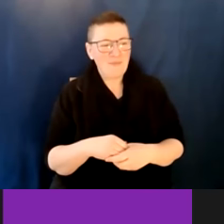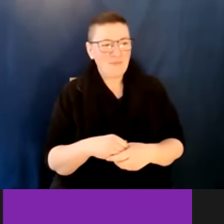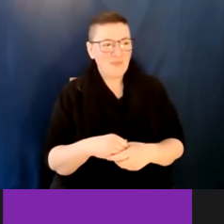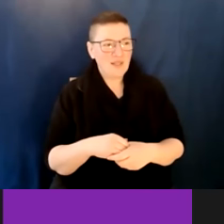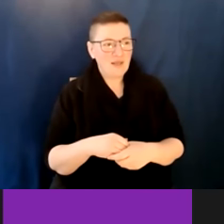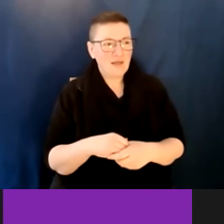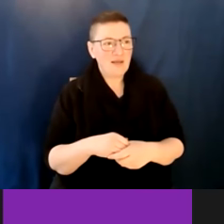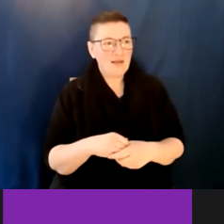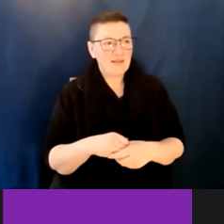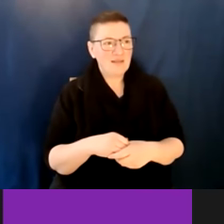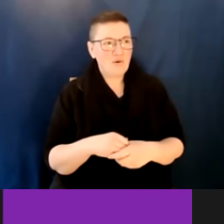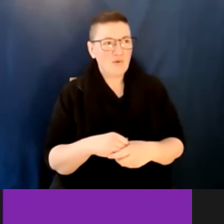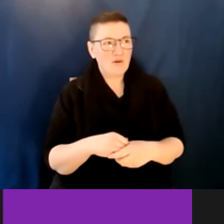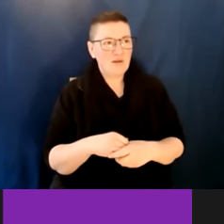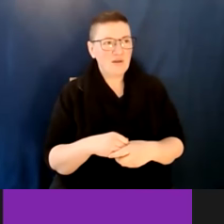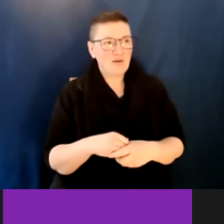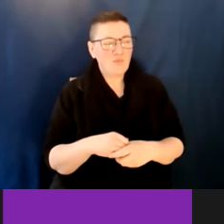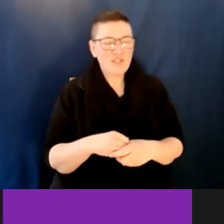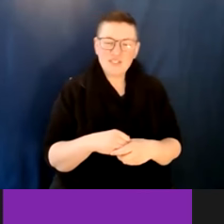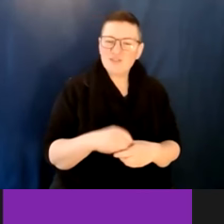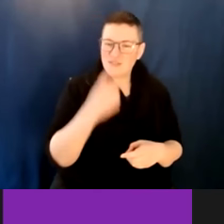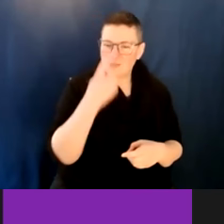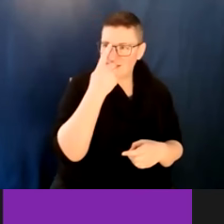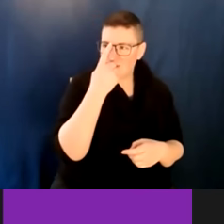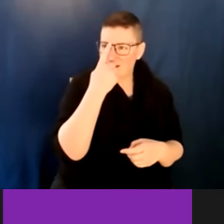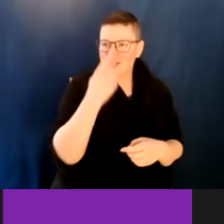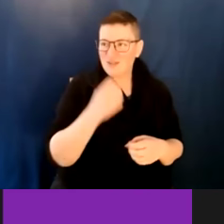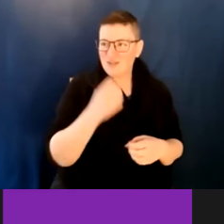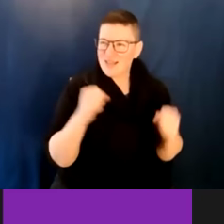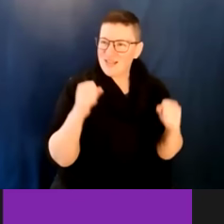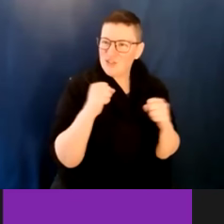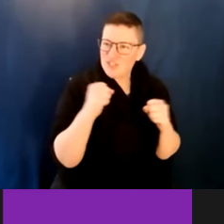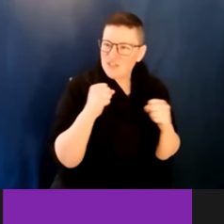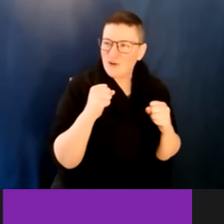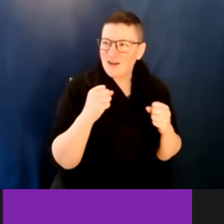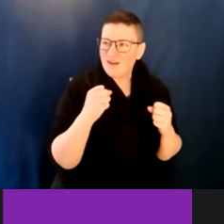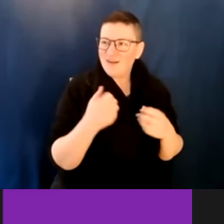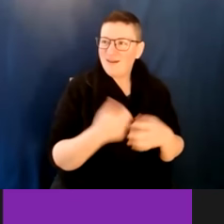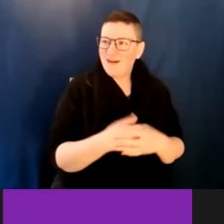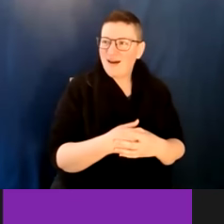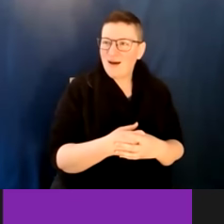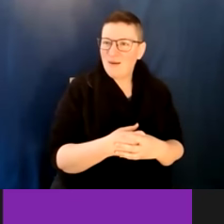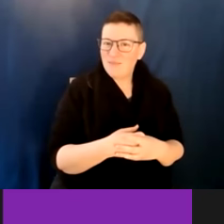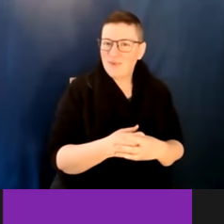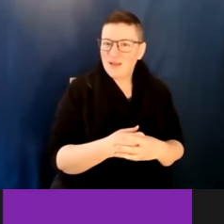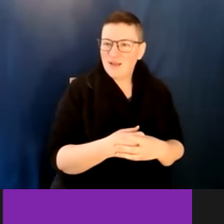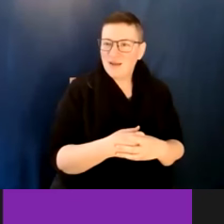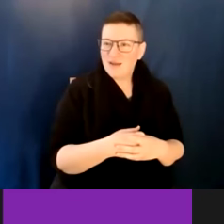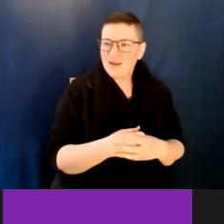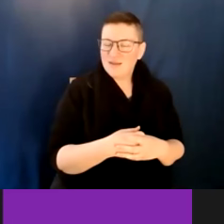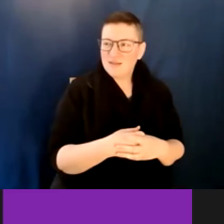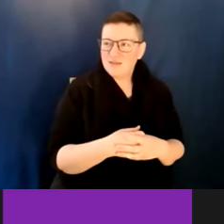Yeah. So, which is interesting because you're not necessarily saying that they're shivering.